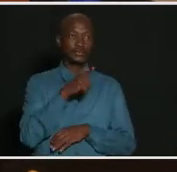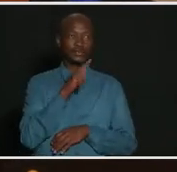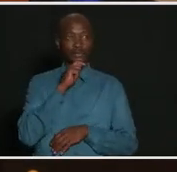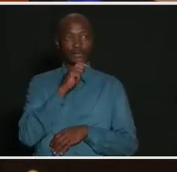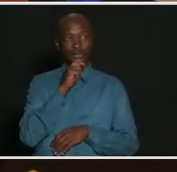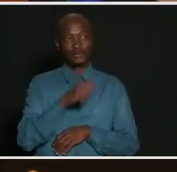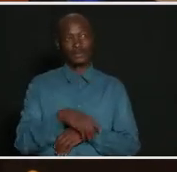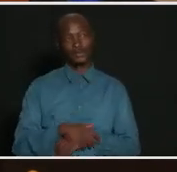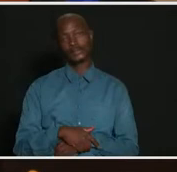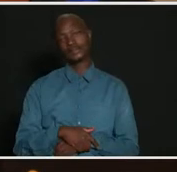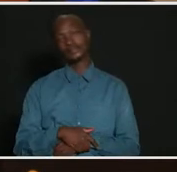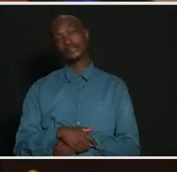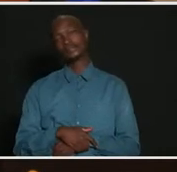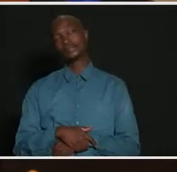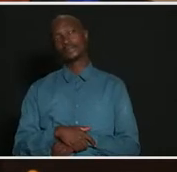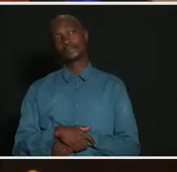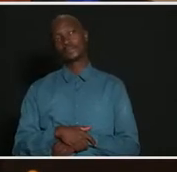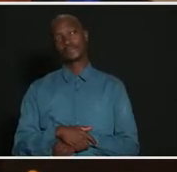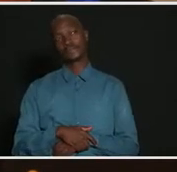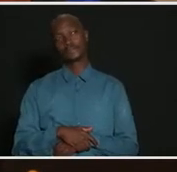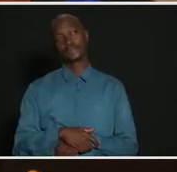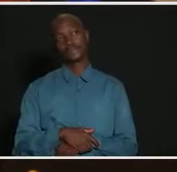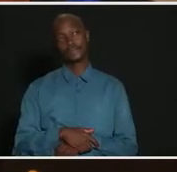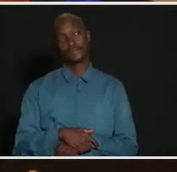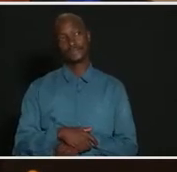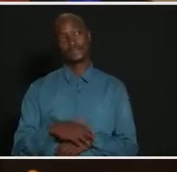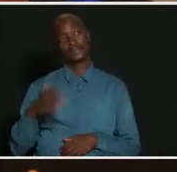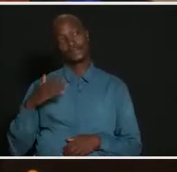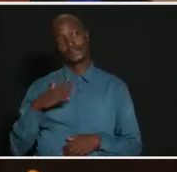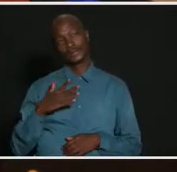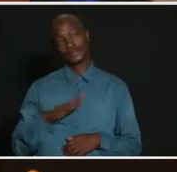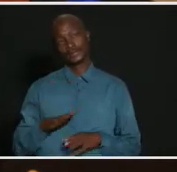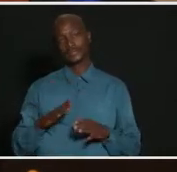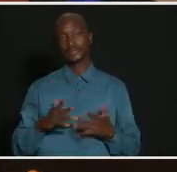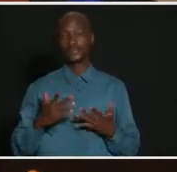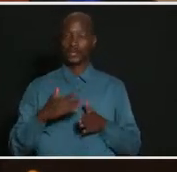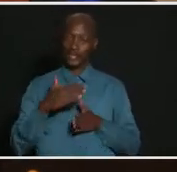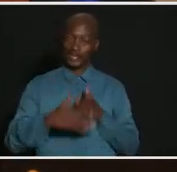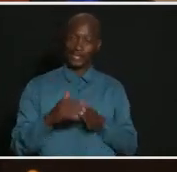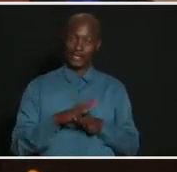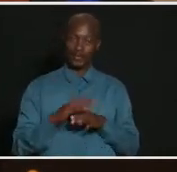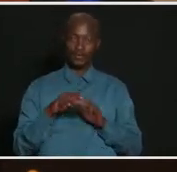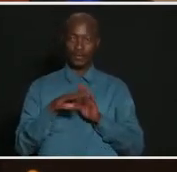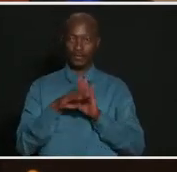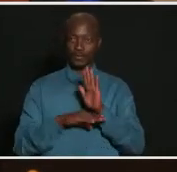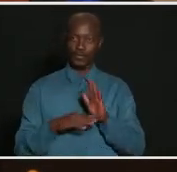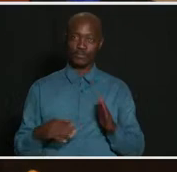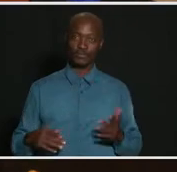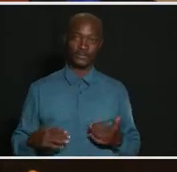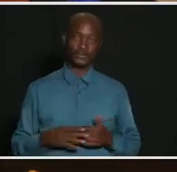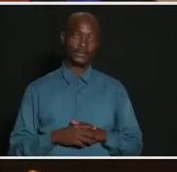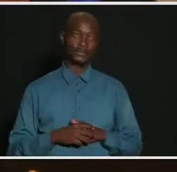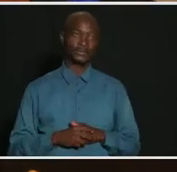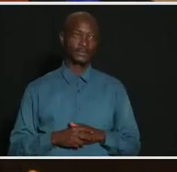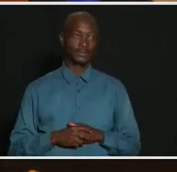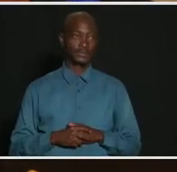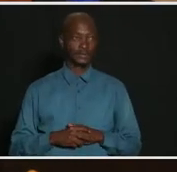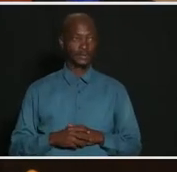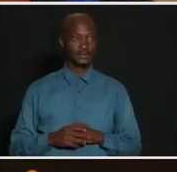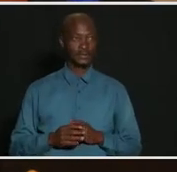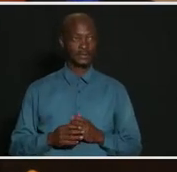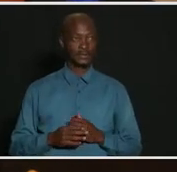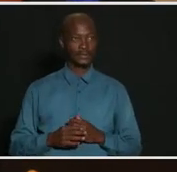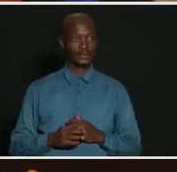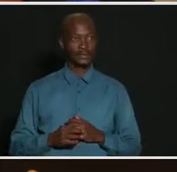principal so we want to we're now at the end of our program foreign